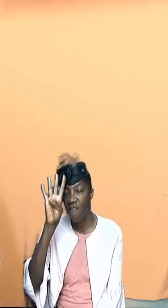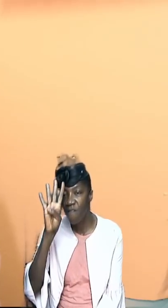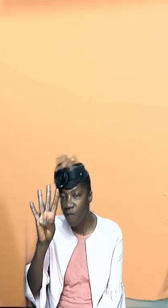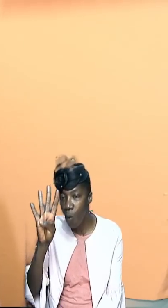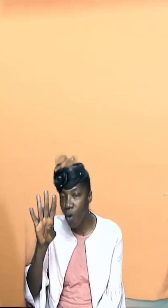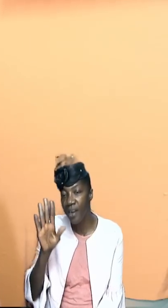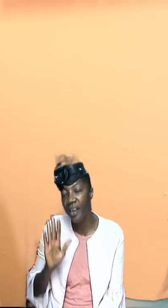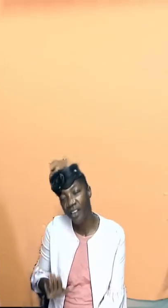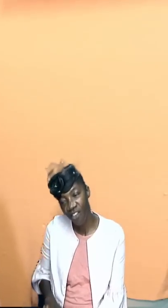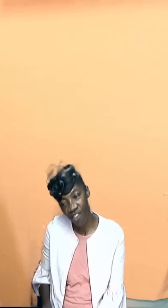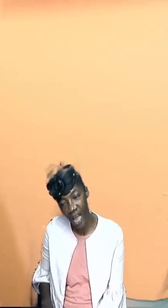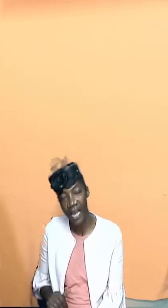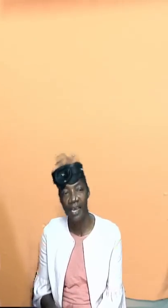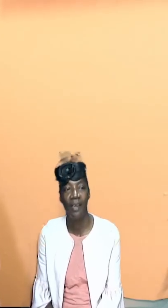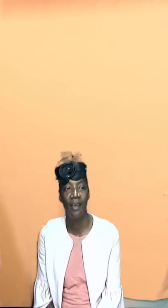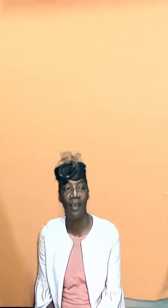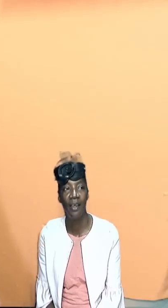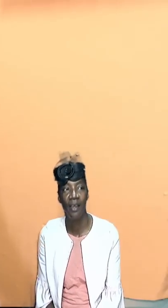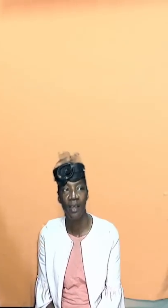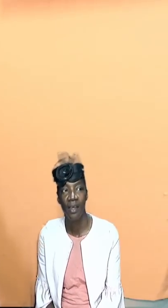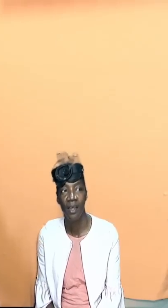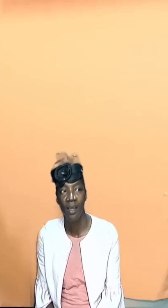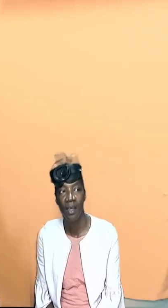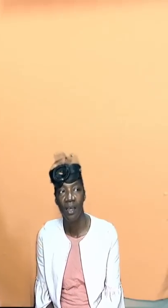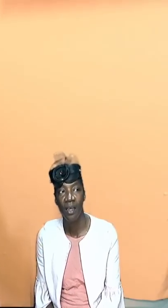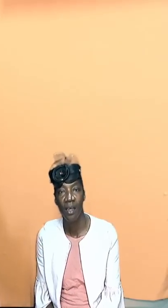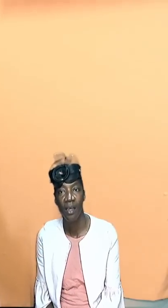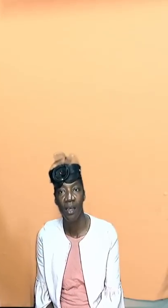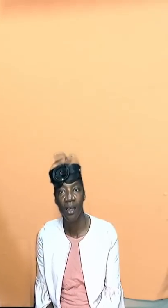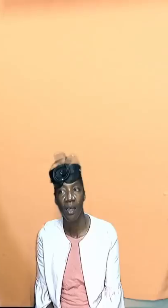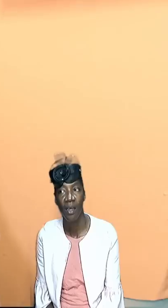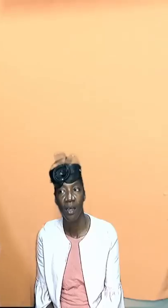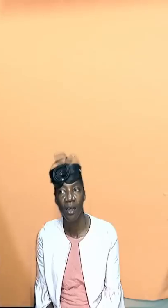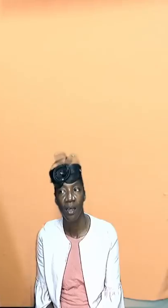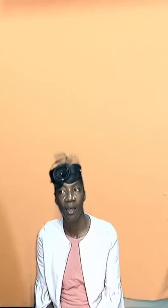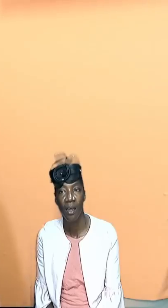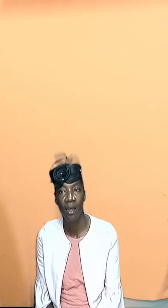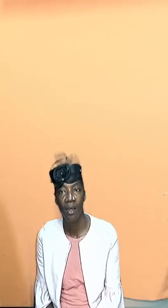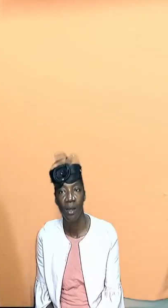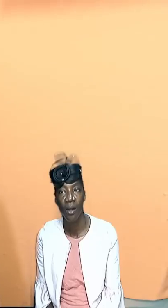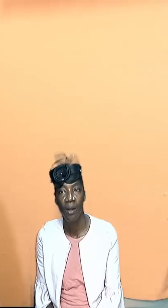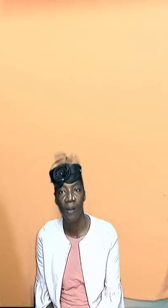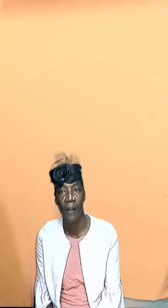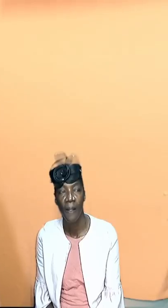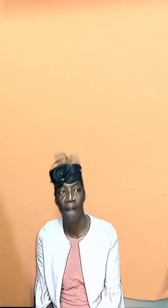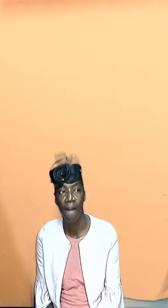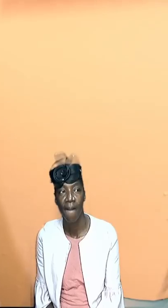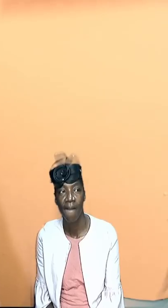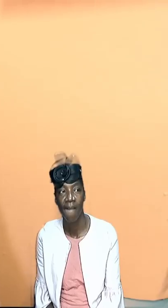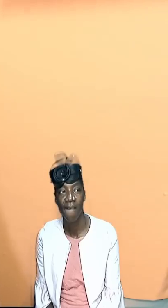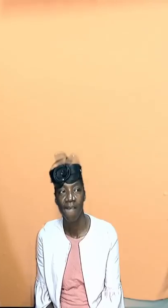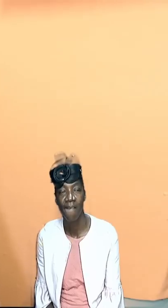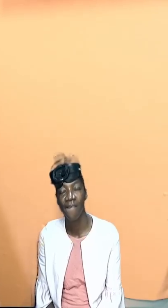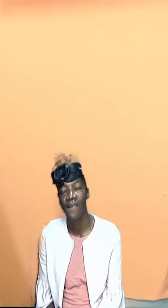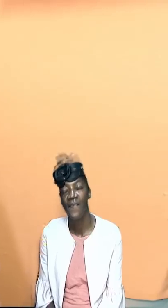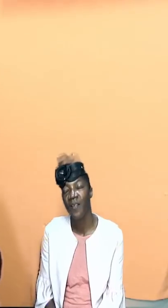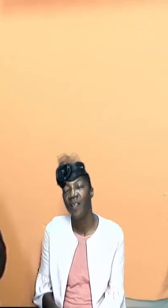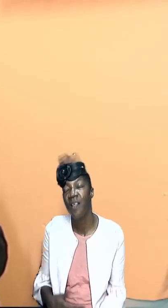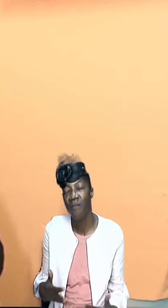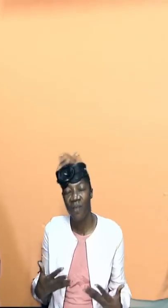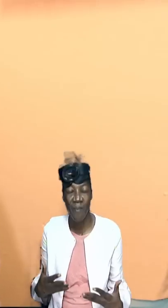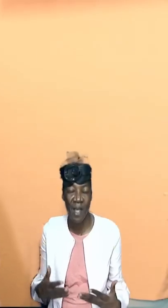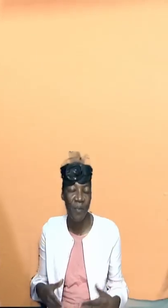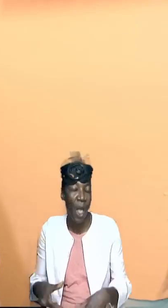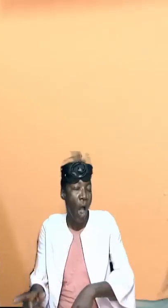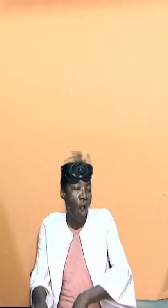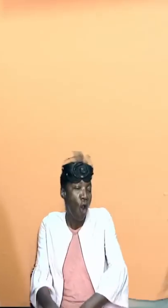and that child is this one that we looked at earlier on. She was a girl,